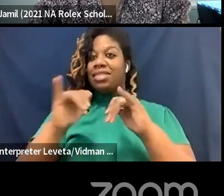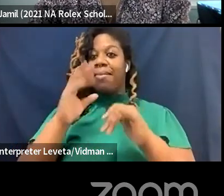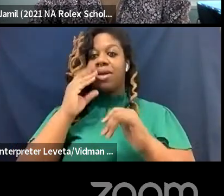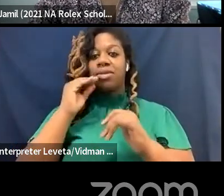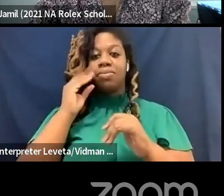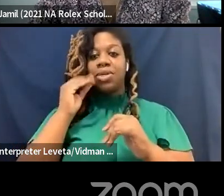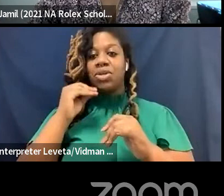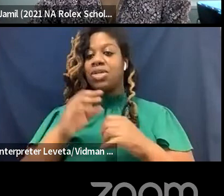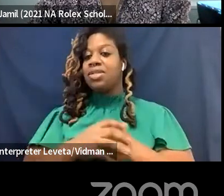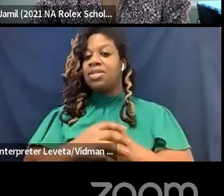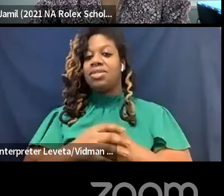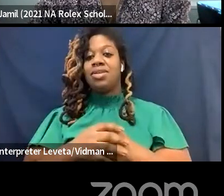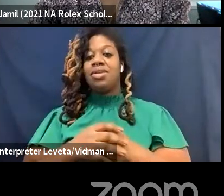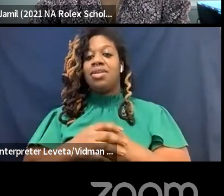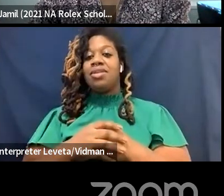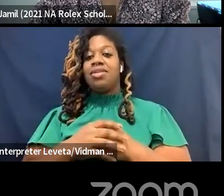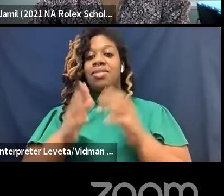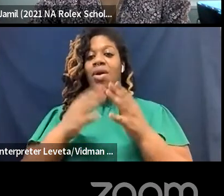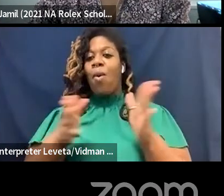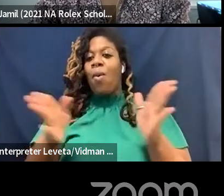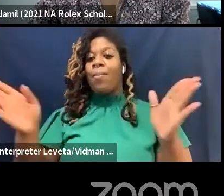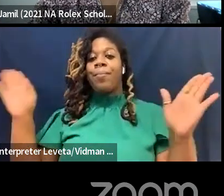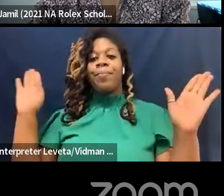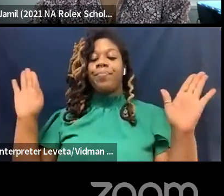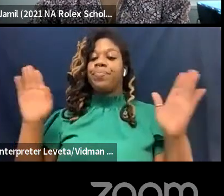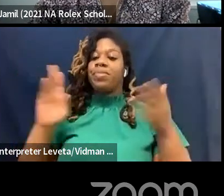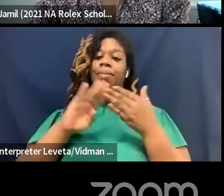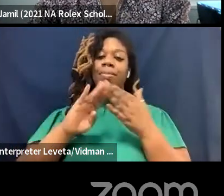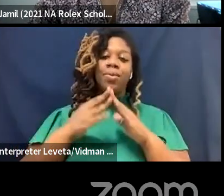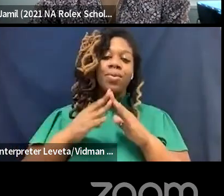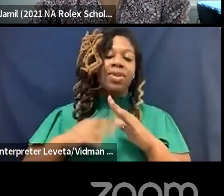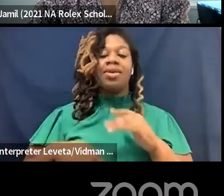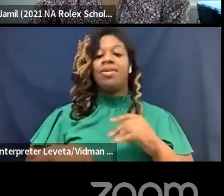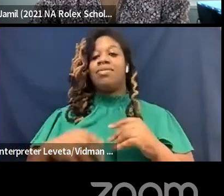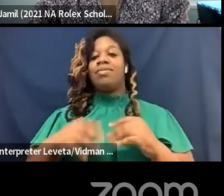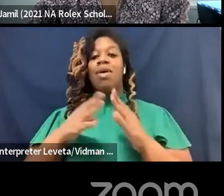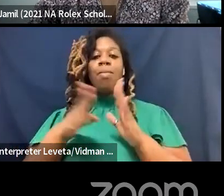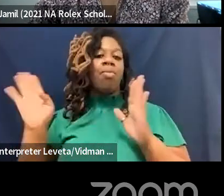a broader social community. And I found that really enjoyable.